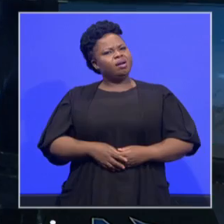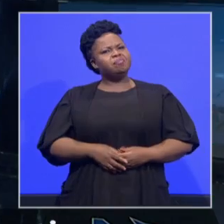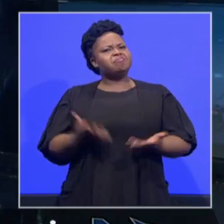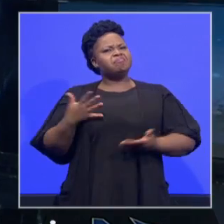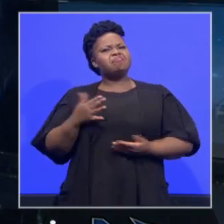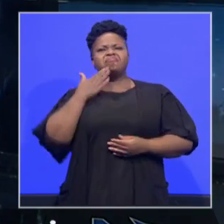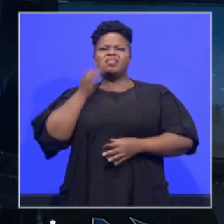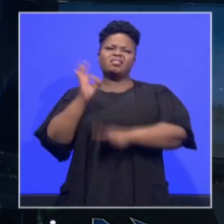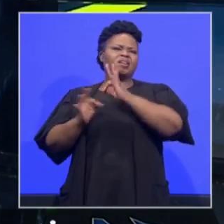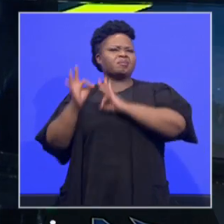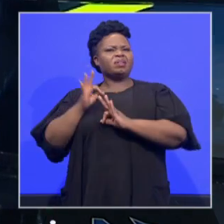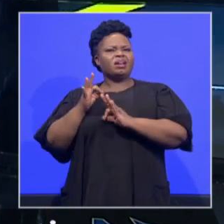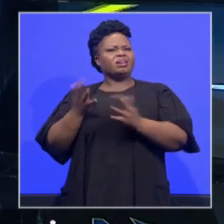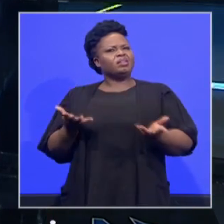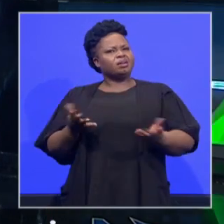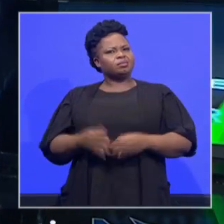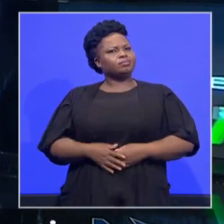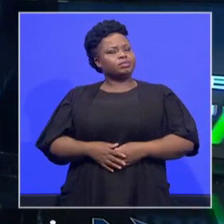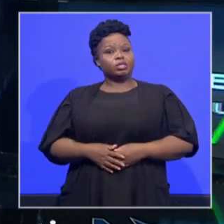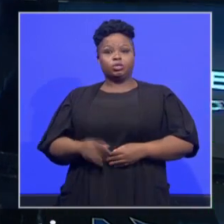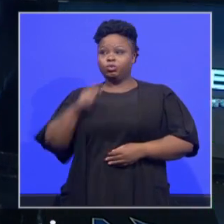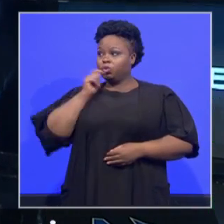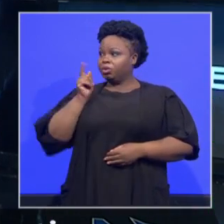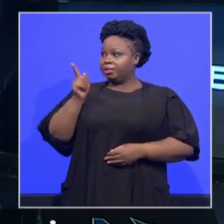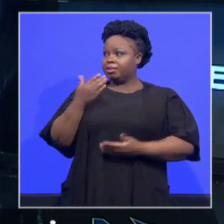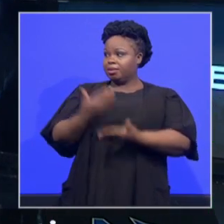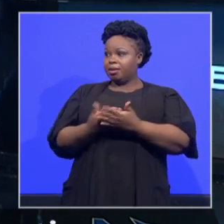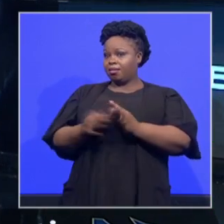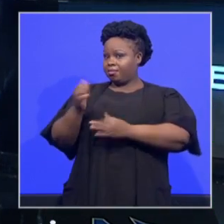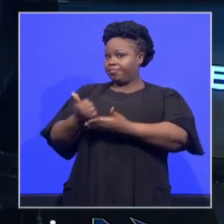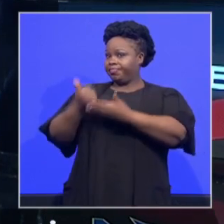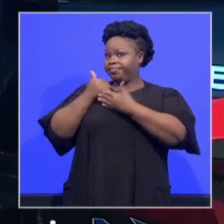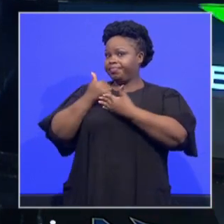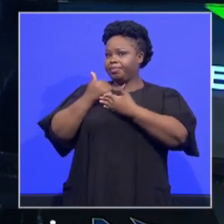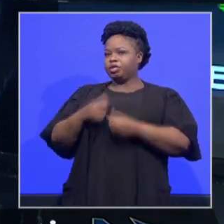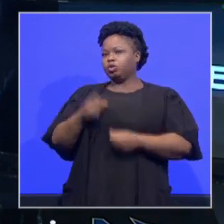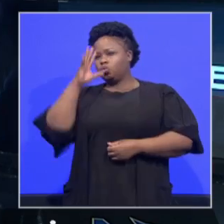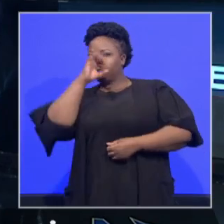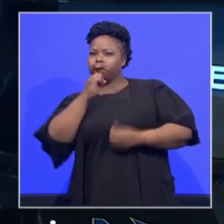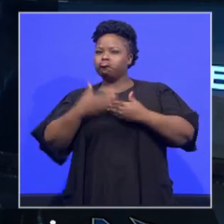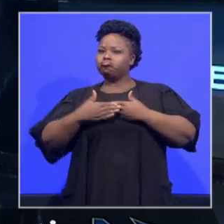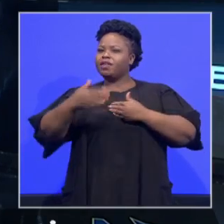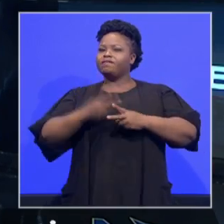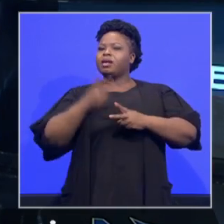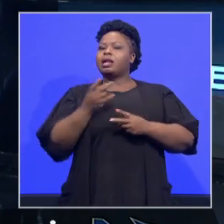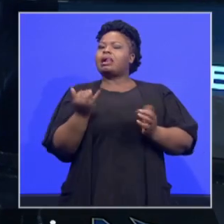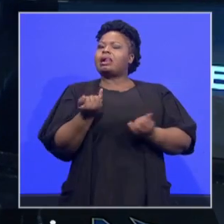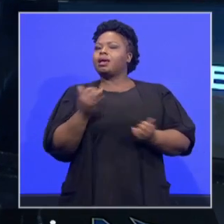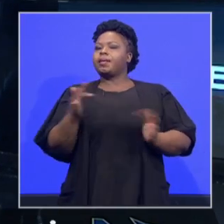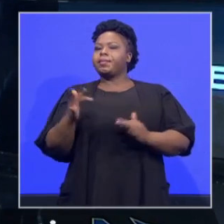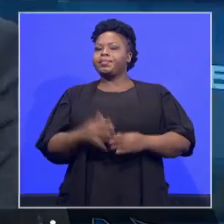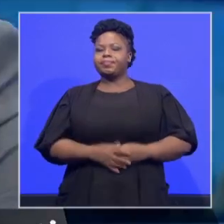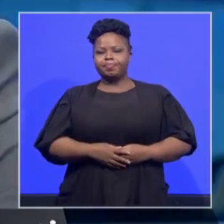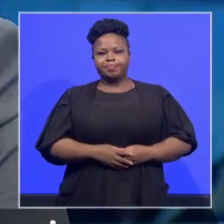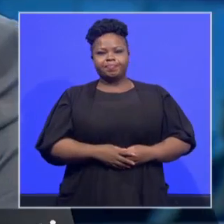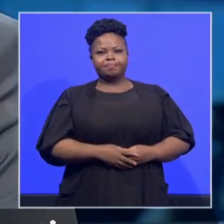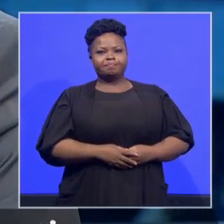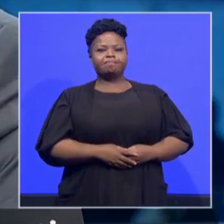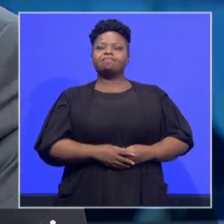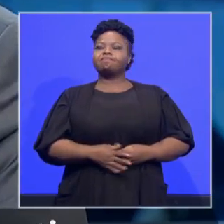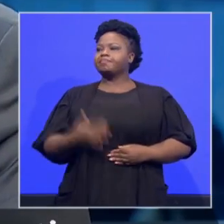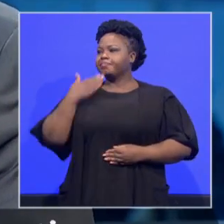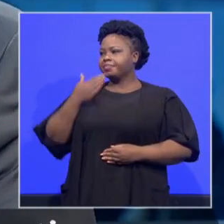useful, how big a margin is that to help us with the predictive probability of the final outcome? Thanks, Oliver.